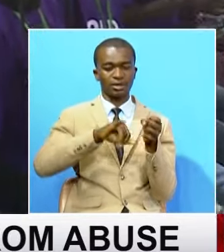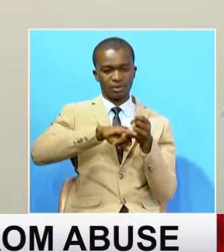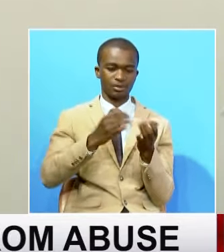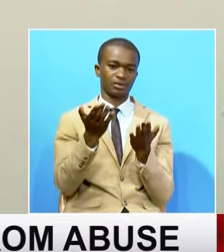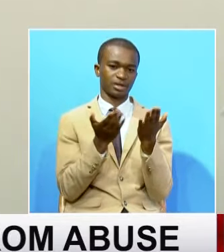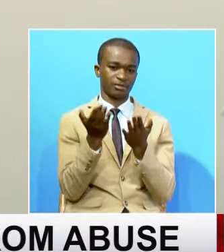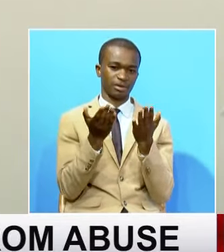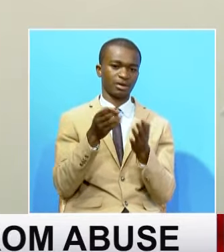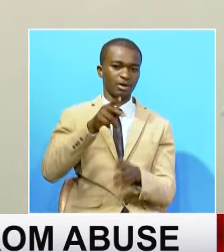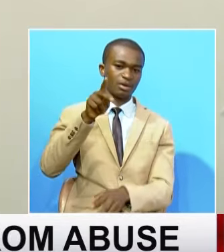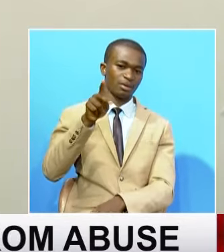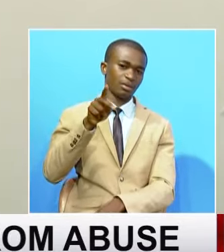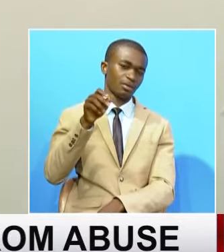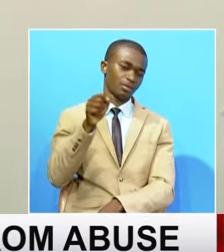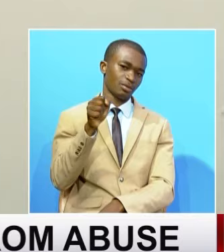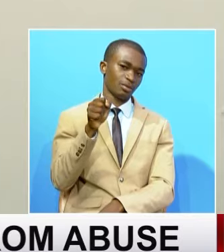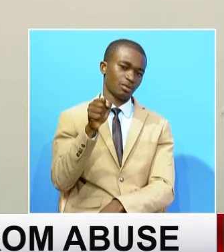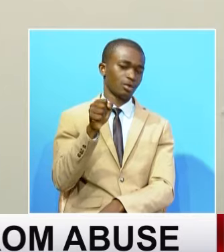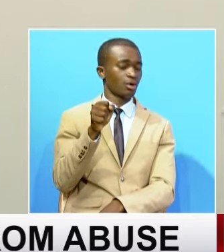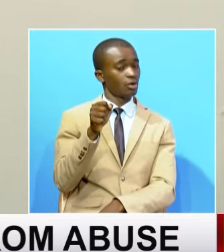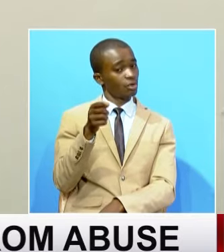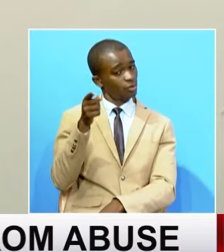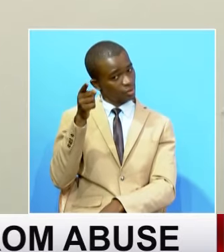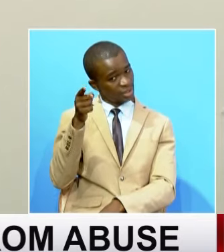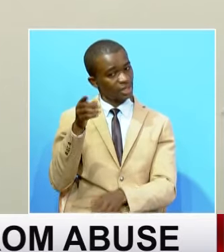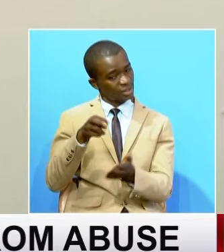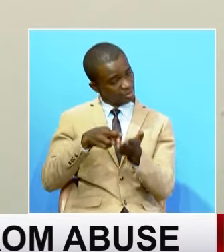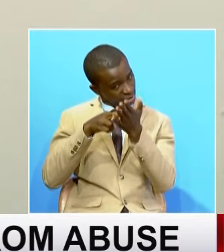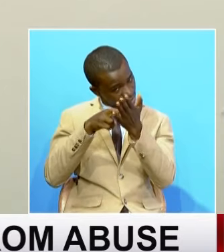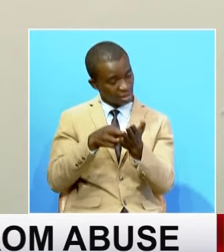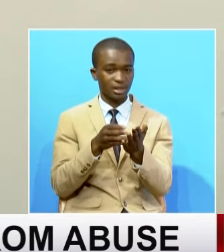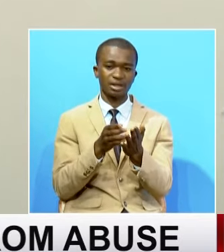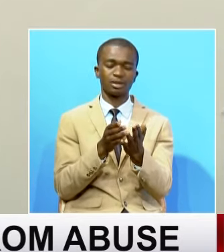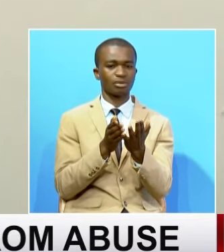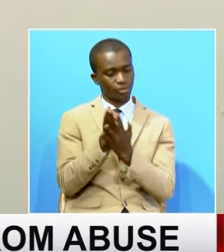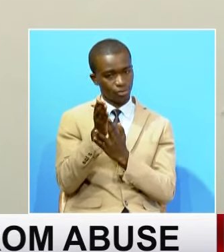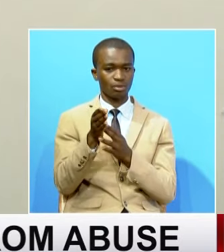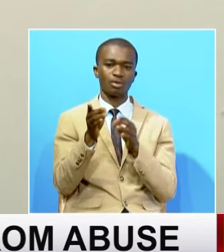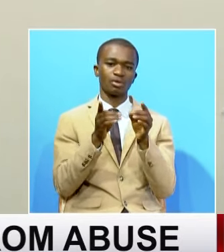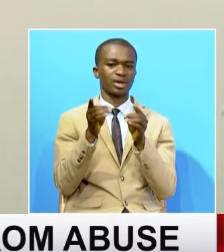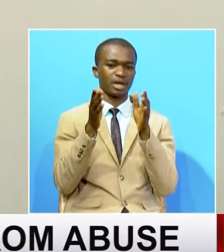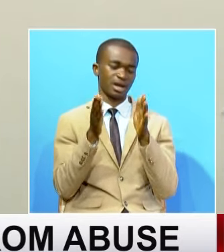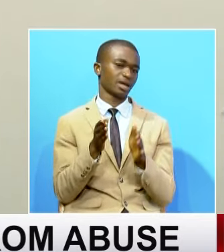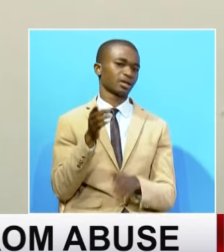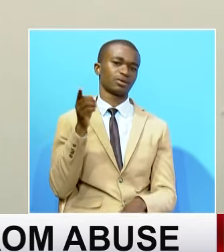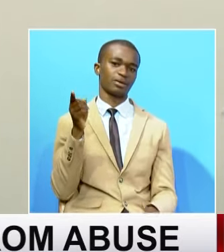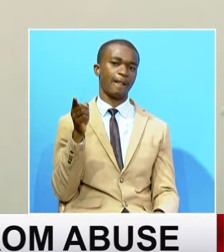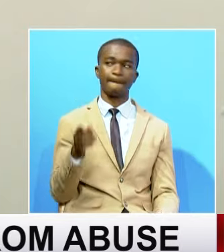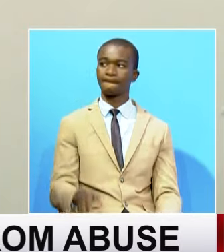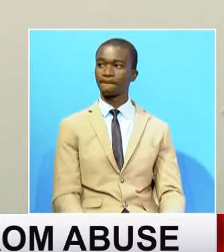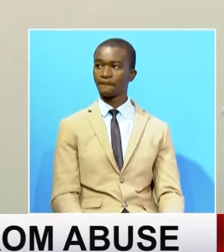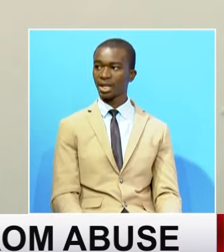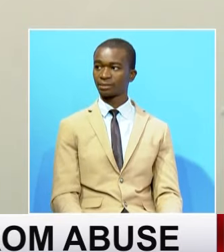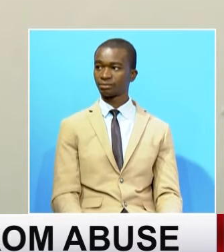by Director Principal Child Development Fidelis Mboma. I want to assure you that the government is doing